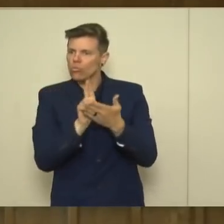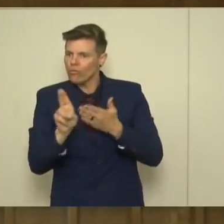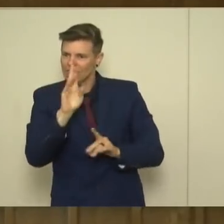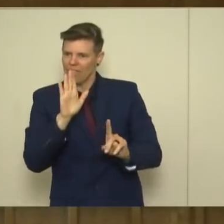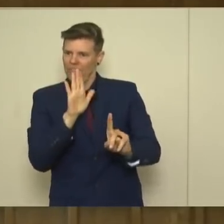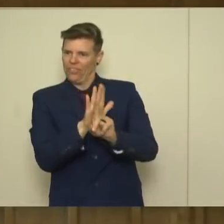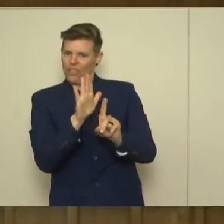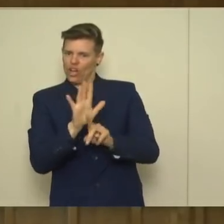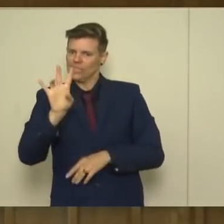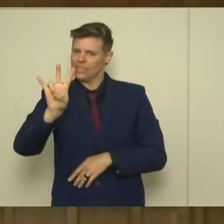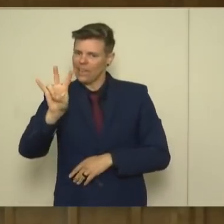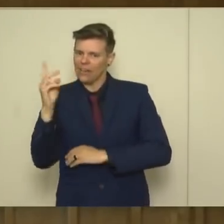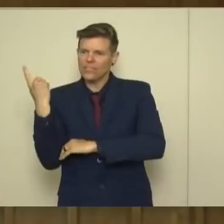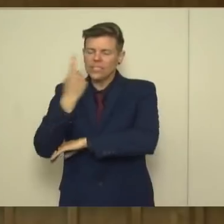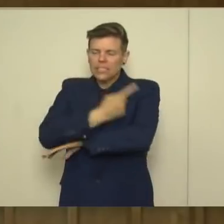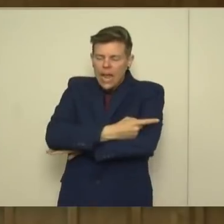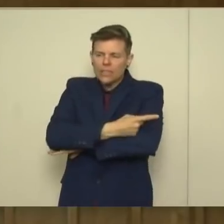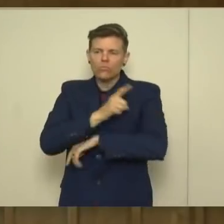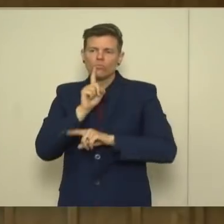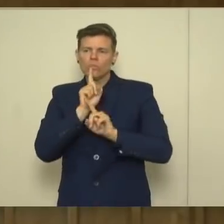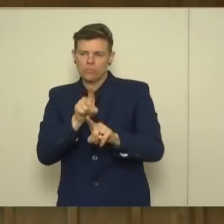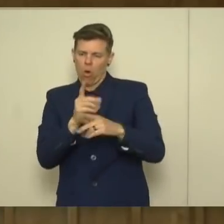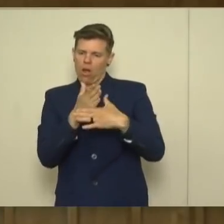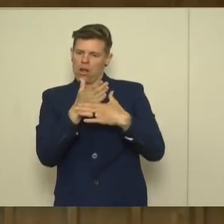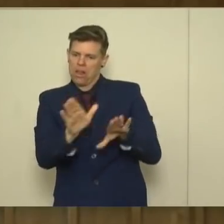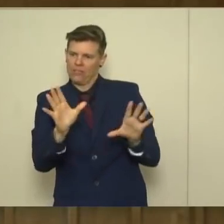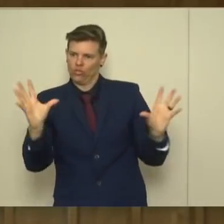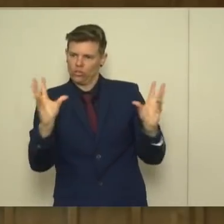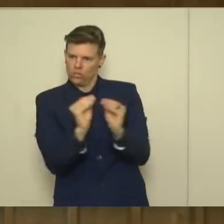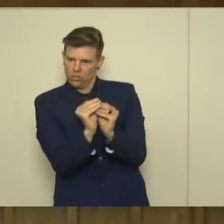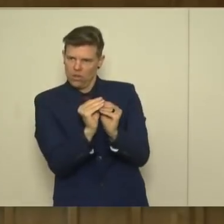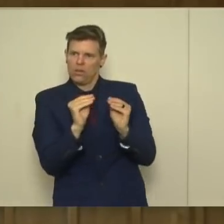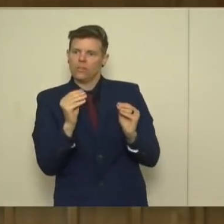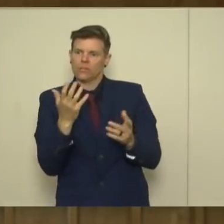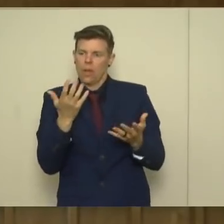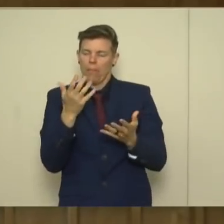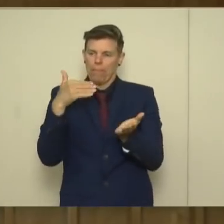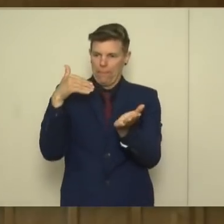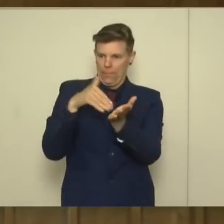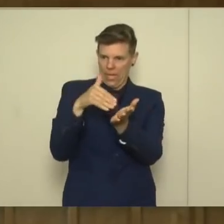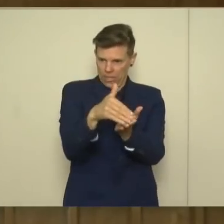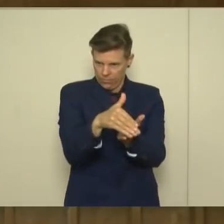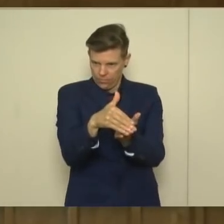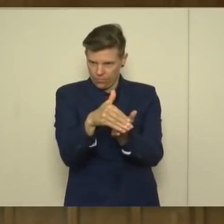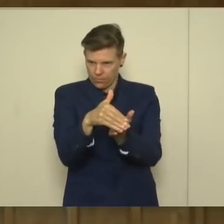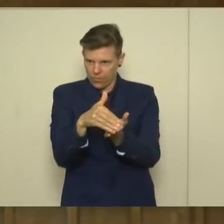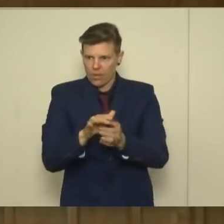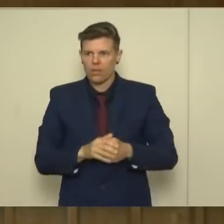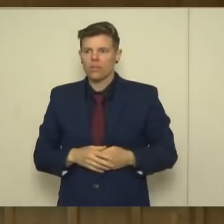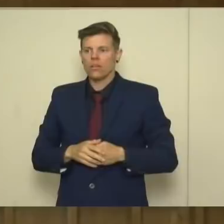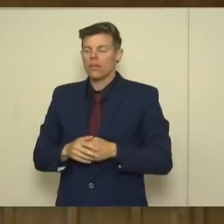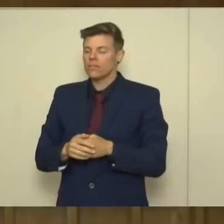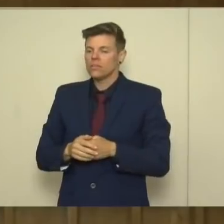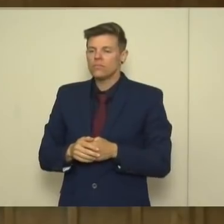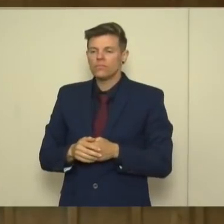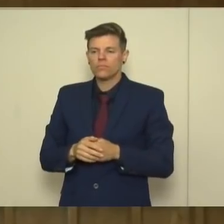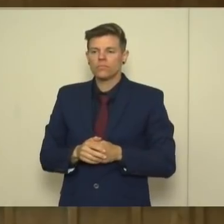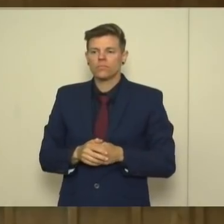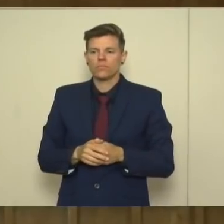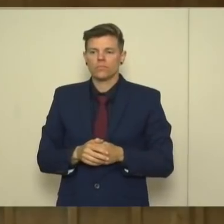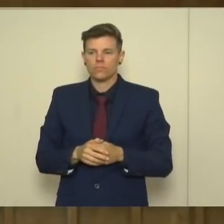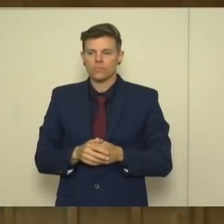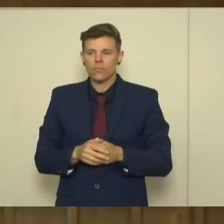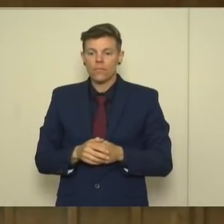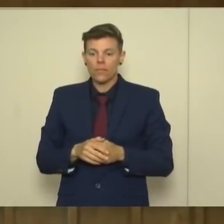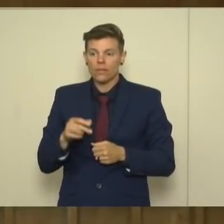million and the test positivity rate. And in every single case that I've seen so far where this is